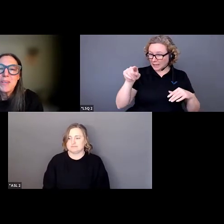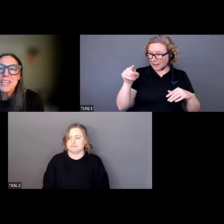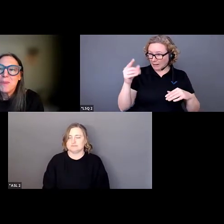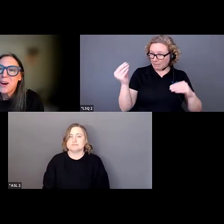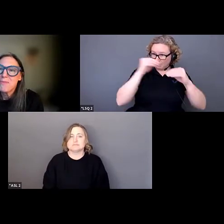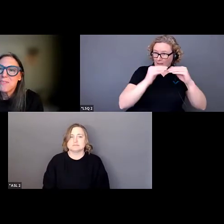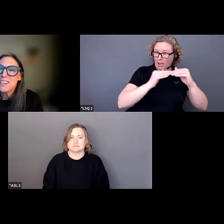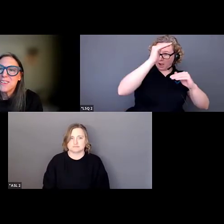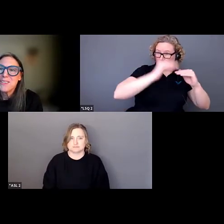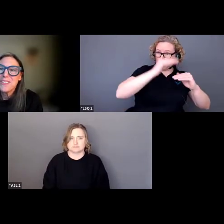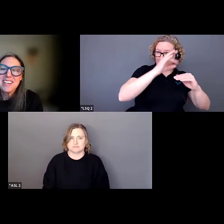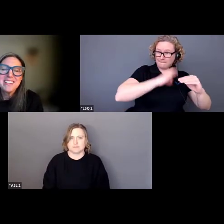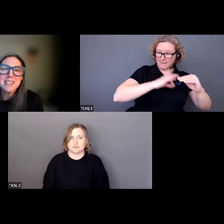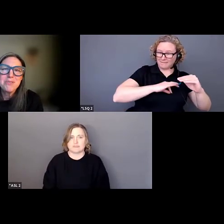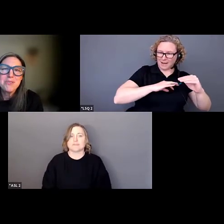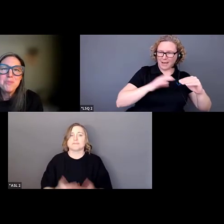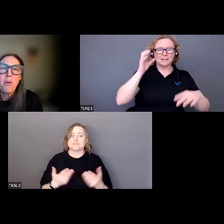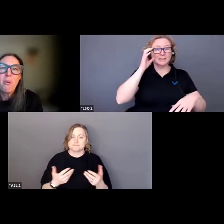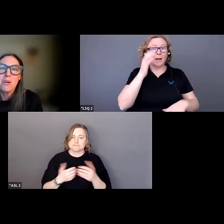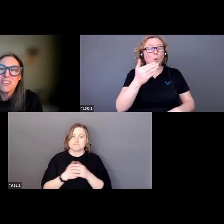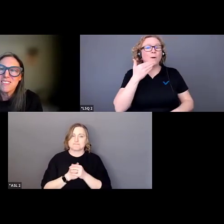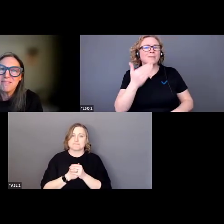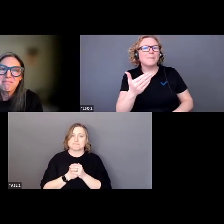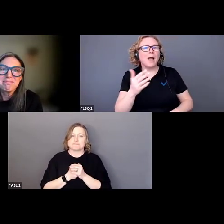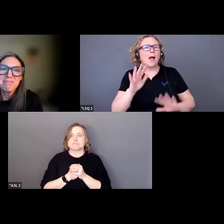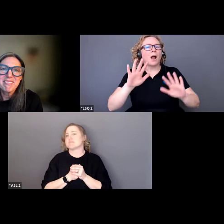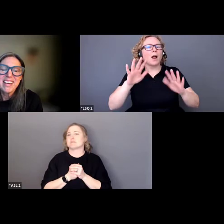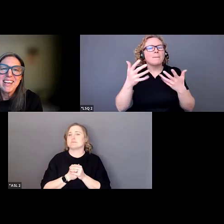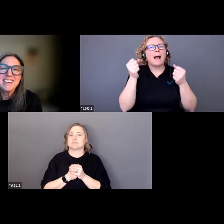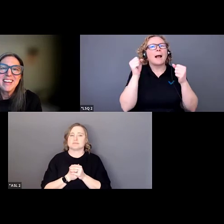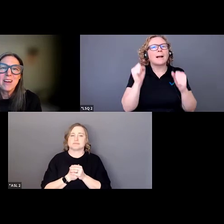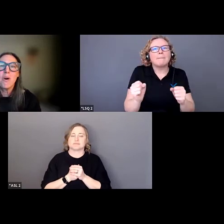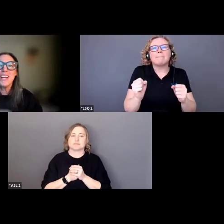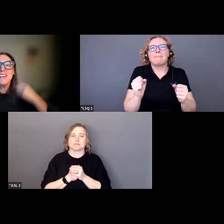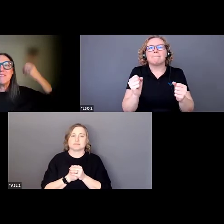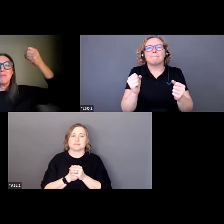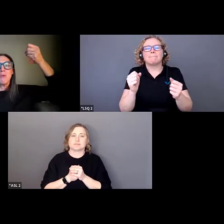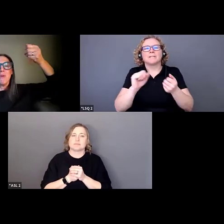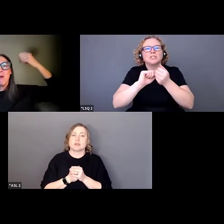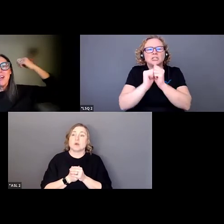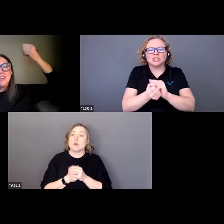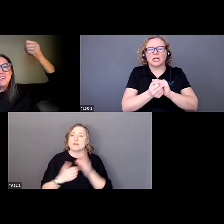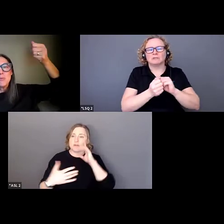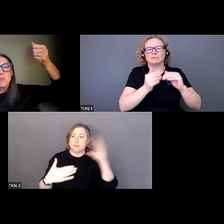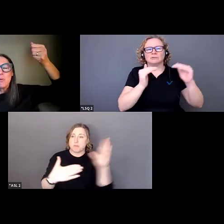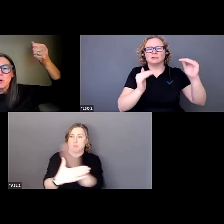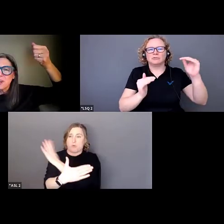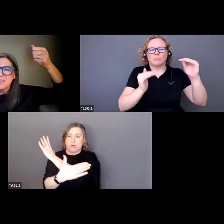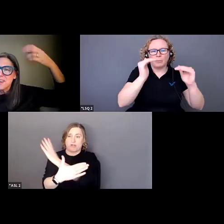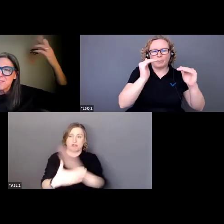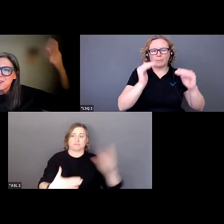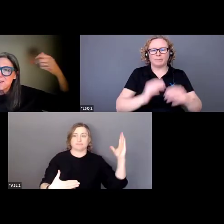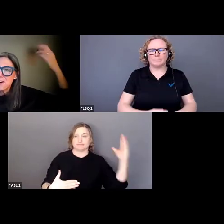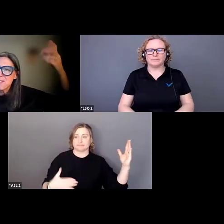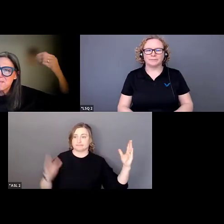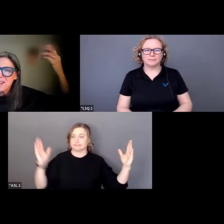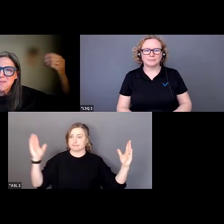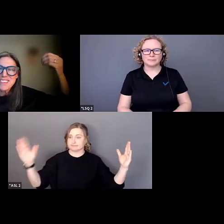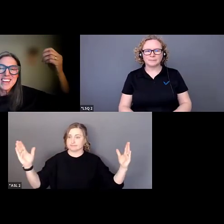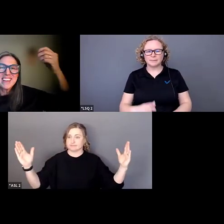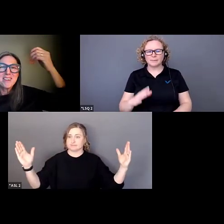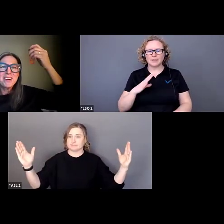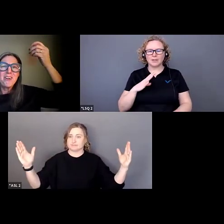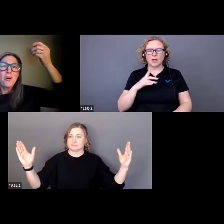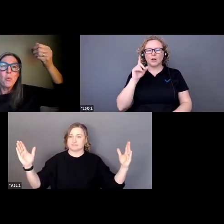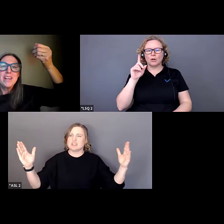I want to begin by offering you the idea of 2 poles. And at one end of the pole, one end is what we're going to try out some